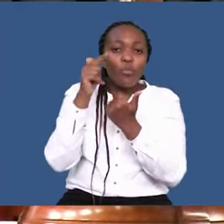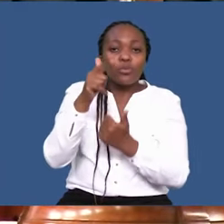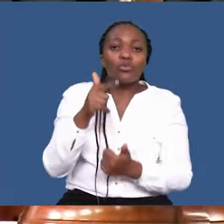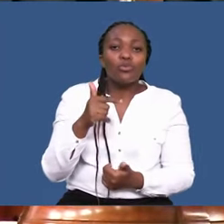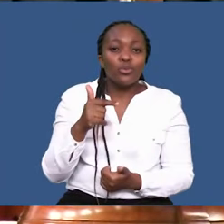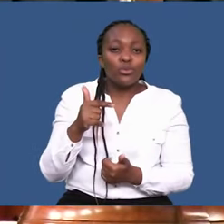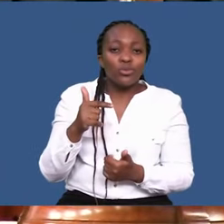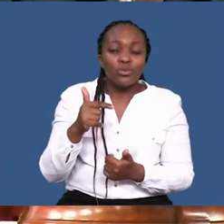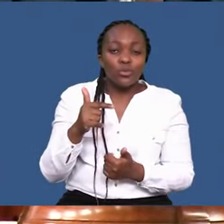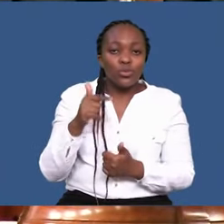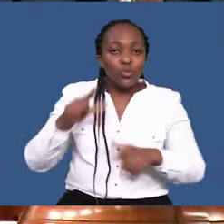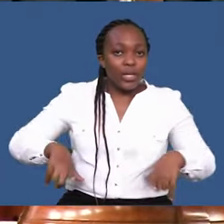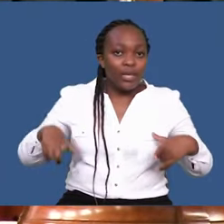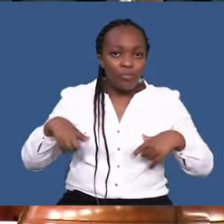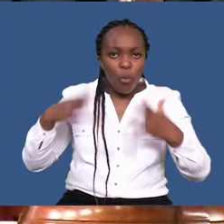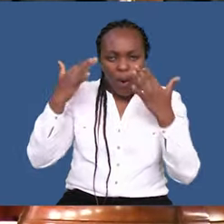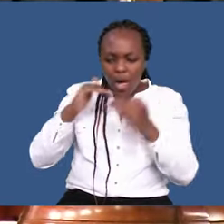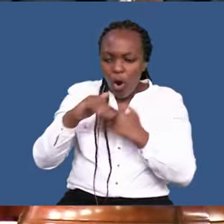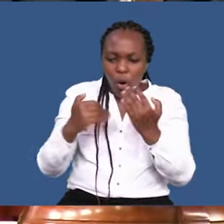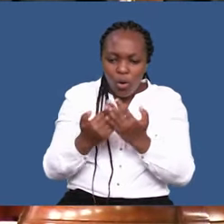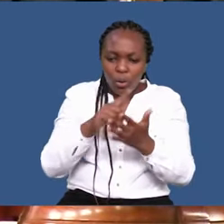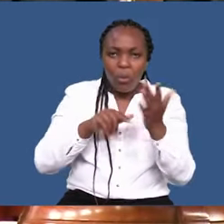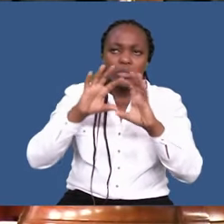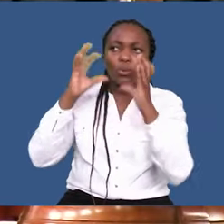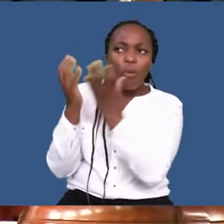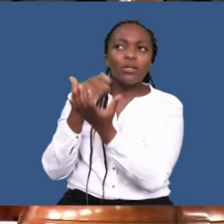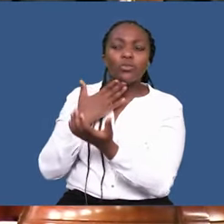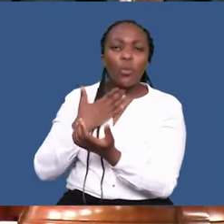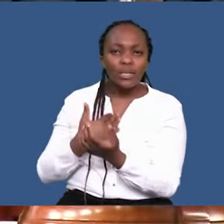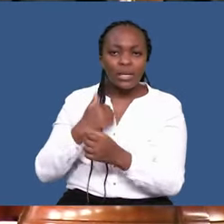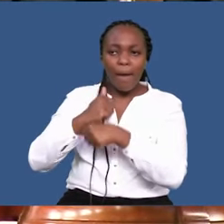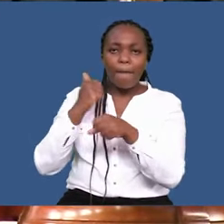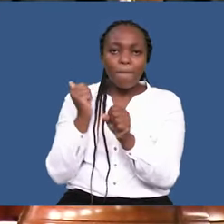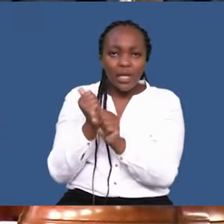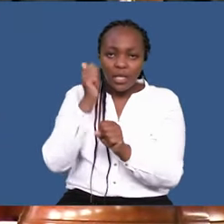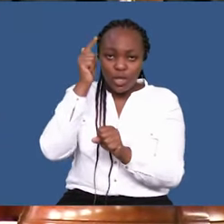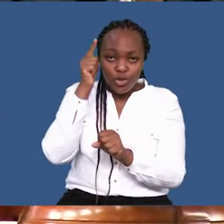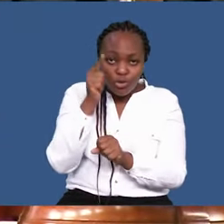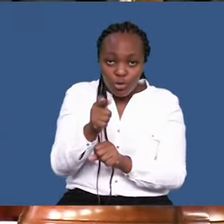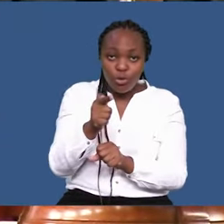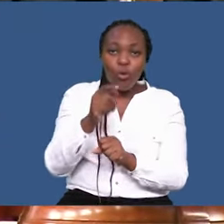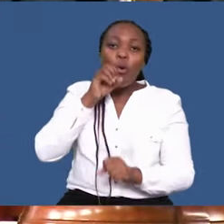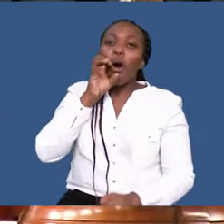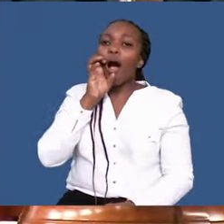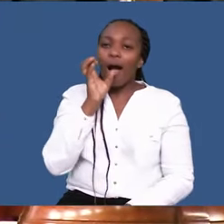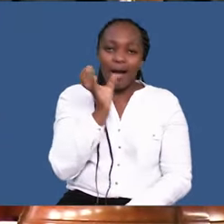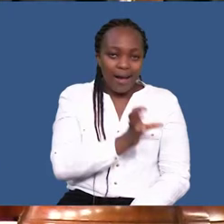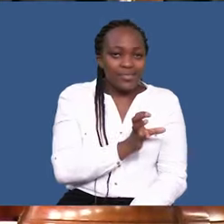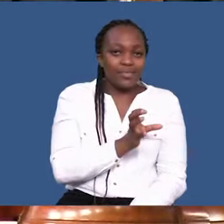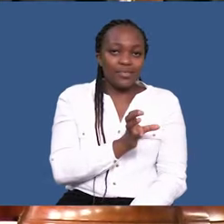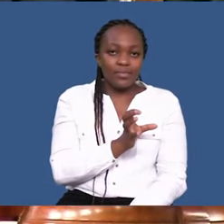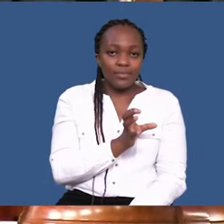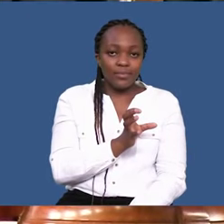wrath. And in verse 8, he says, but you must also